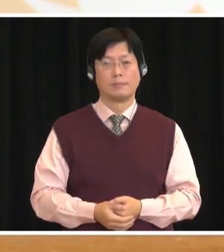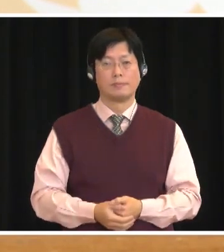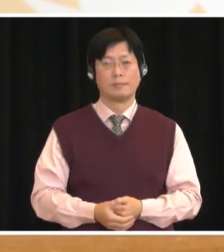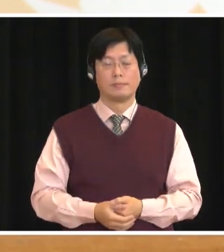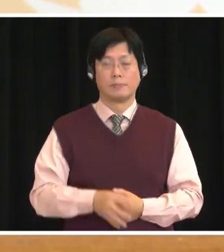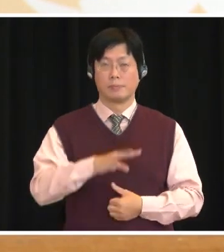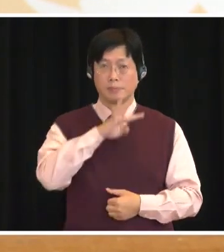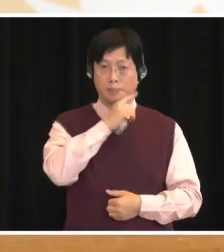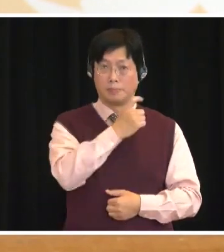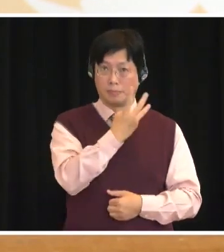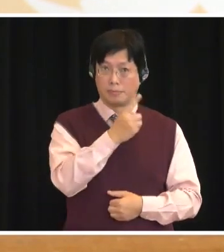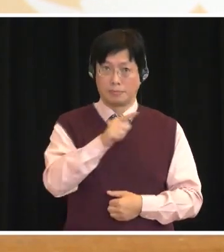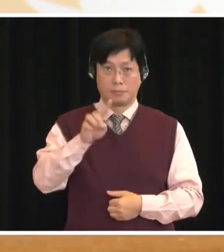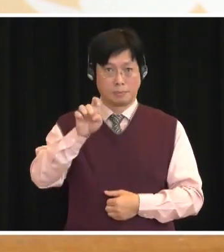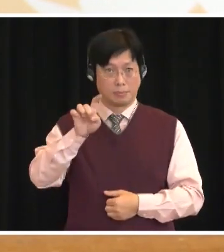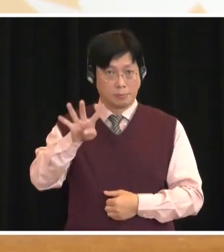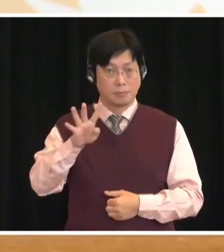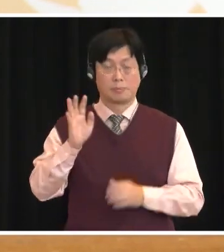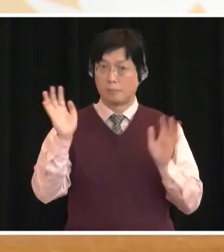commit a crime.